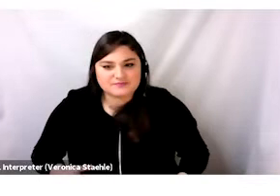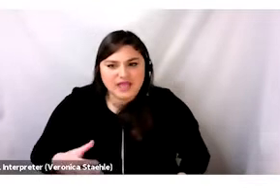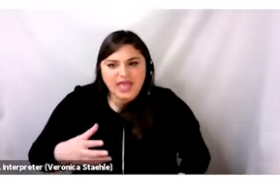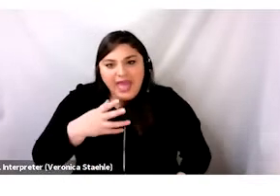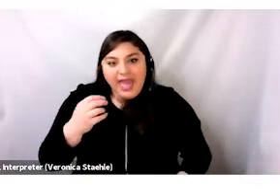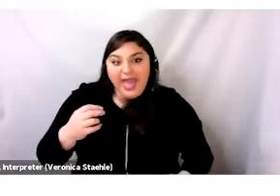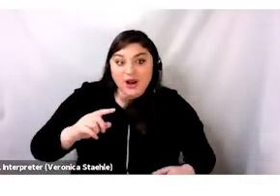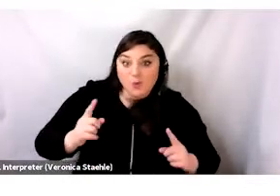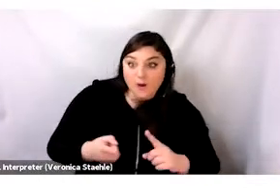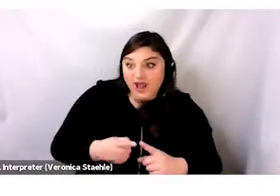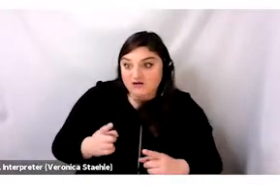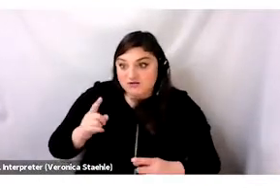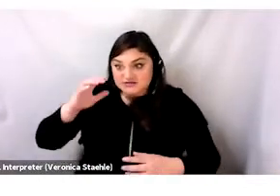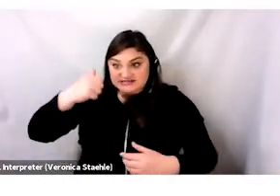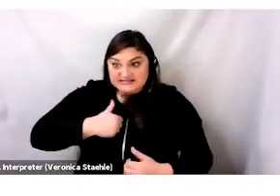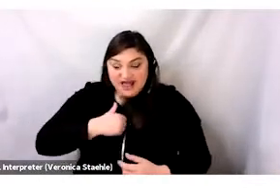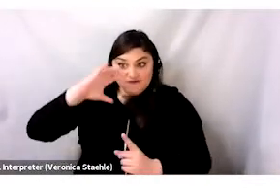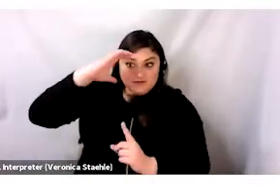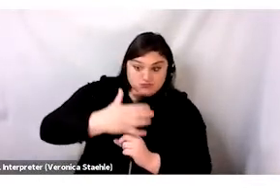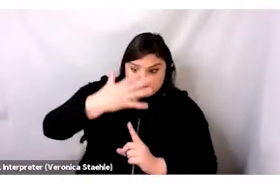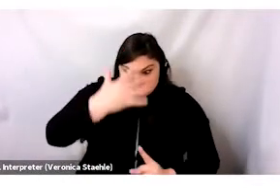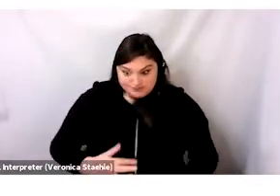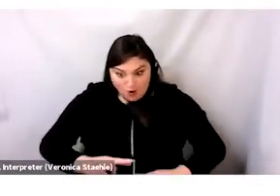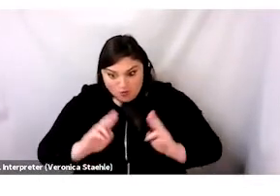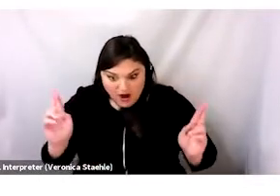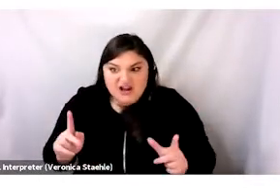when it is geared up and ready.